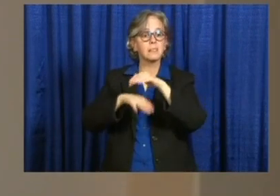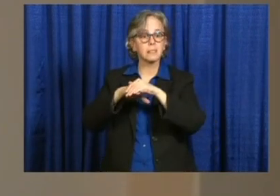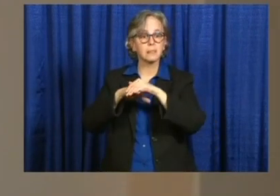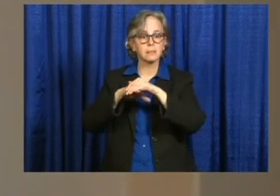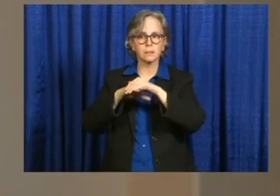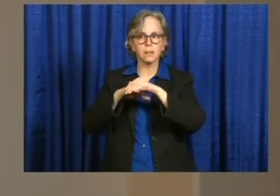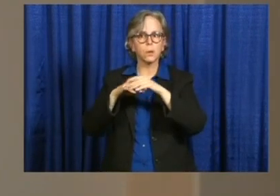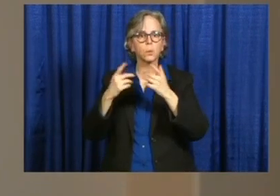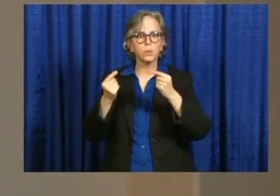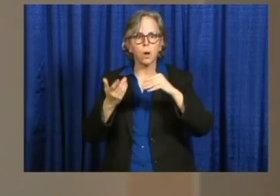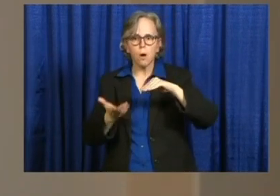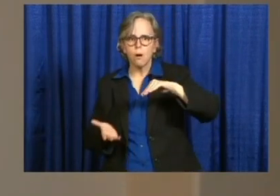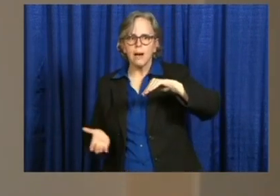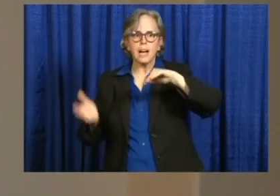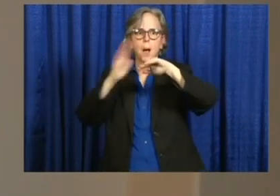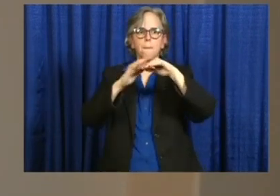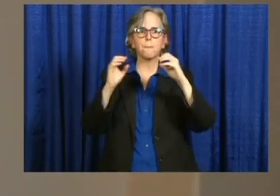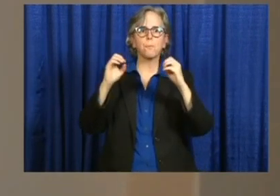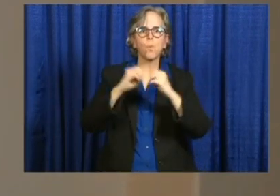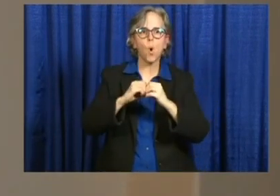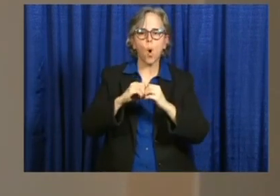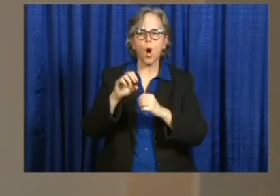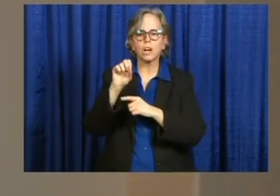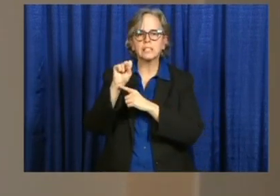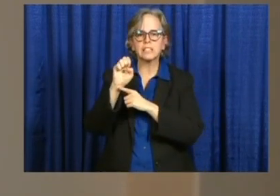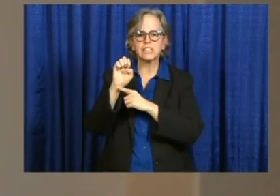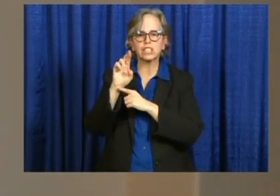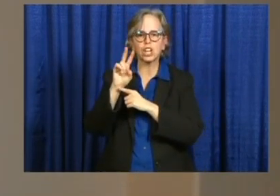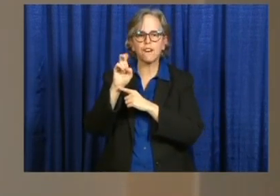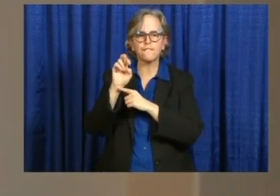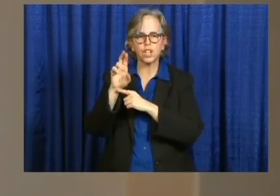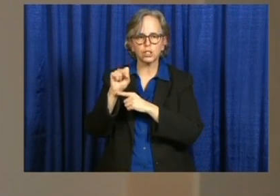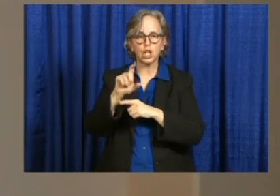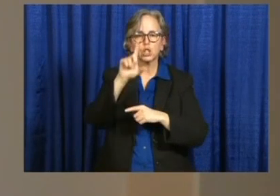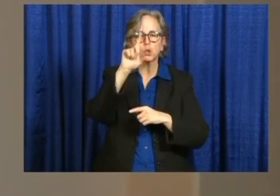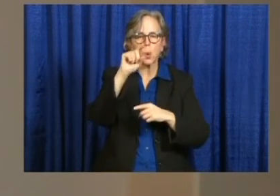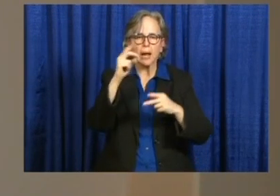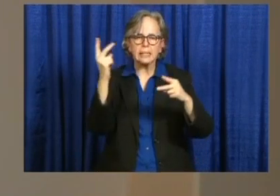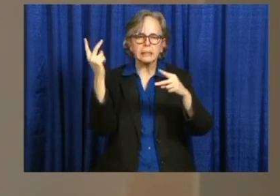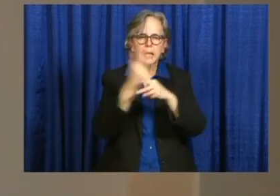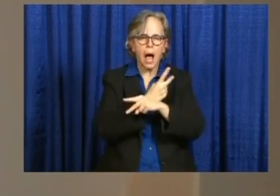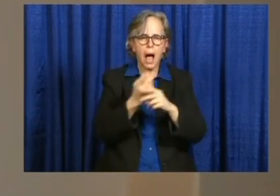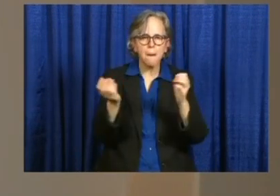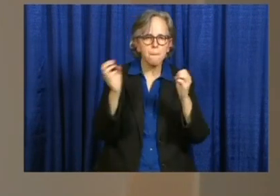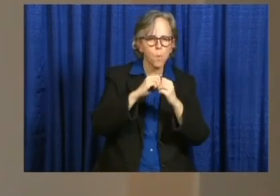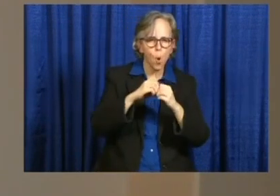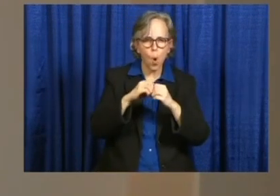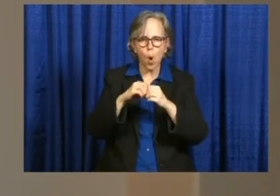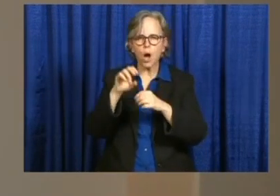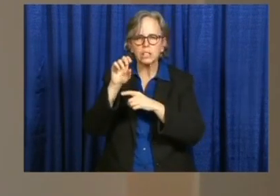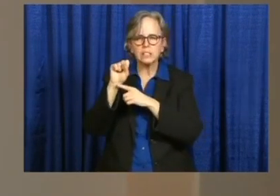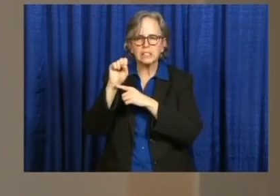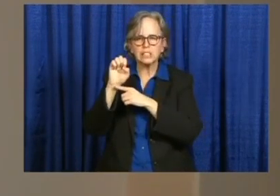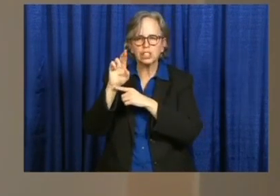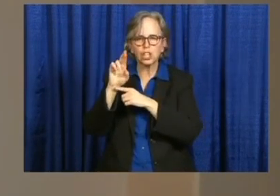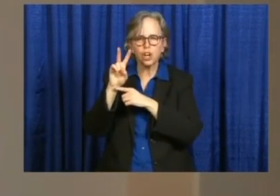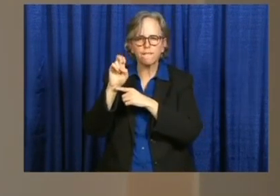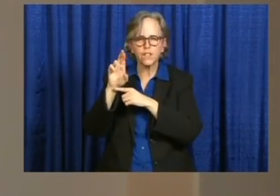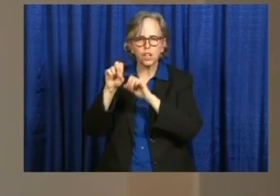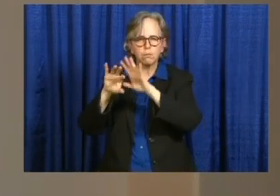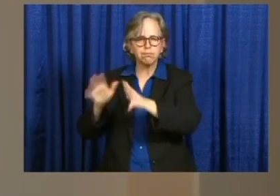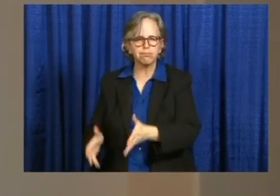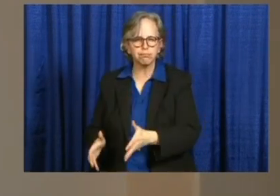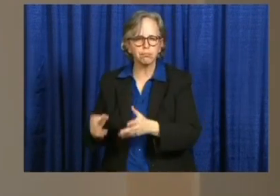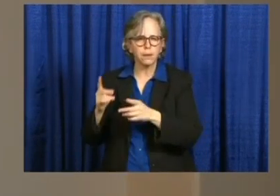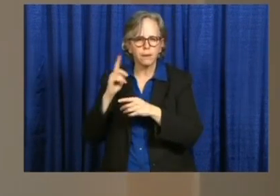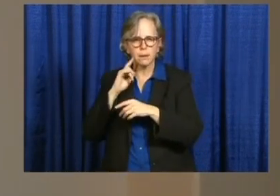website, 20 times the capacity on the website. They've added 100 employees to the call center. And I said to them, that's not enough.